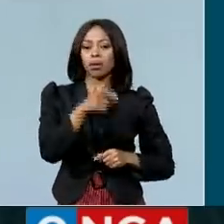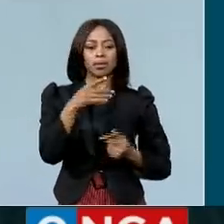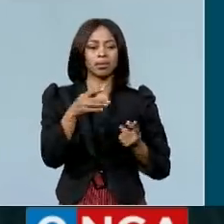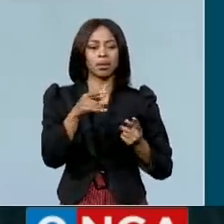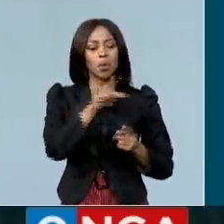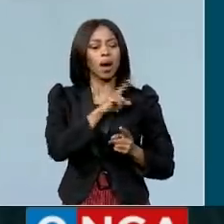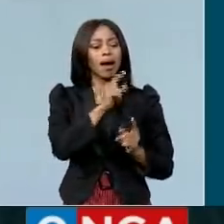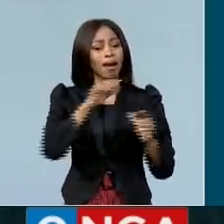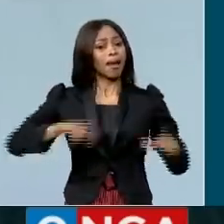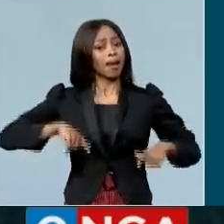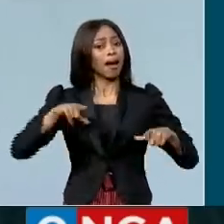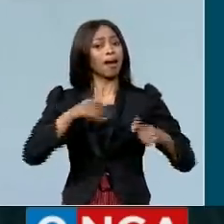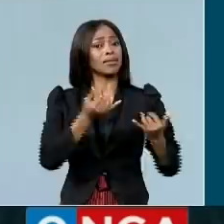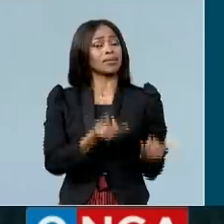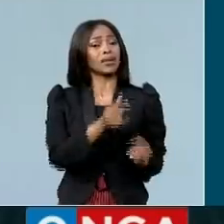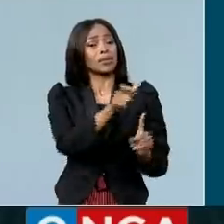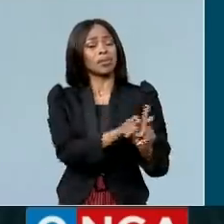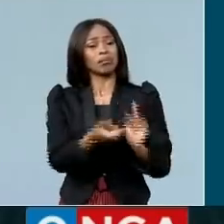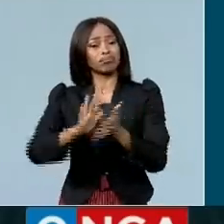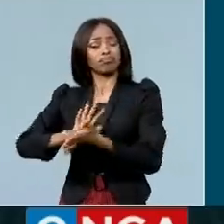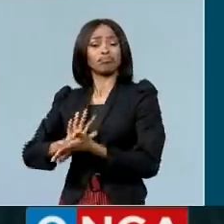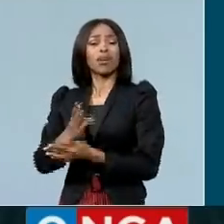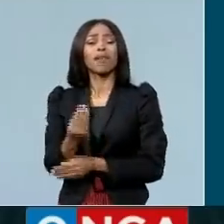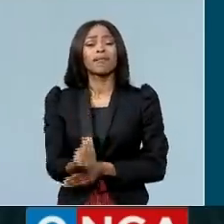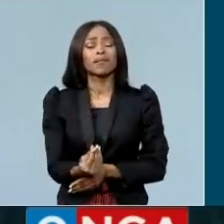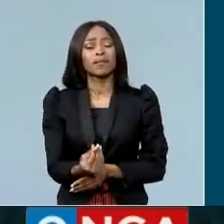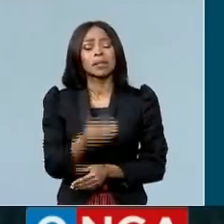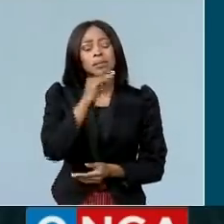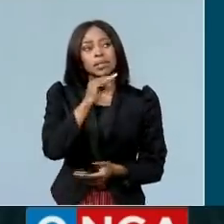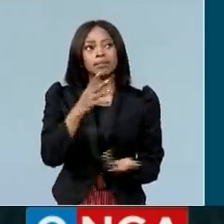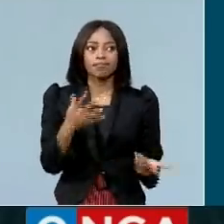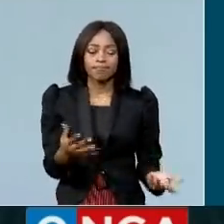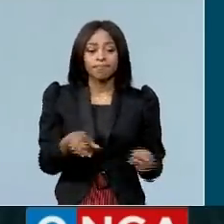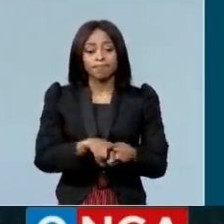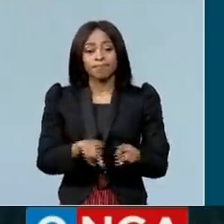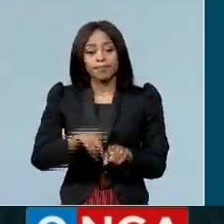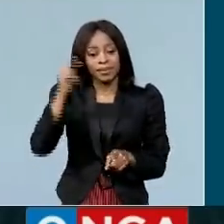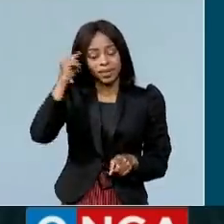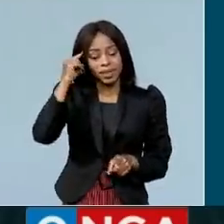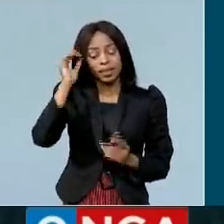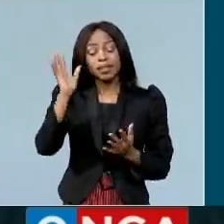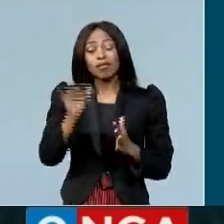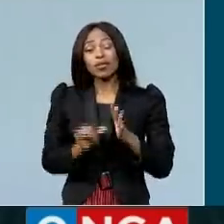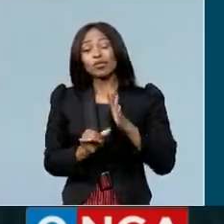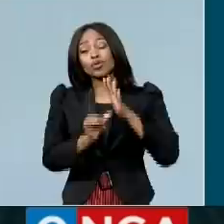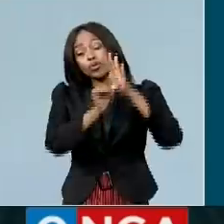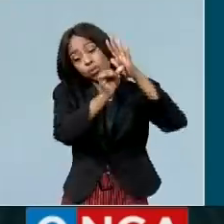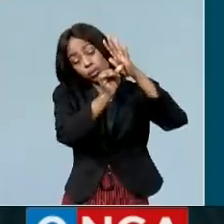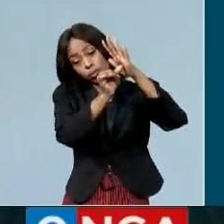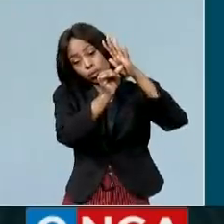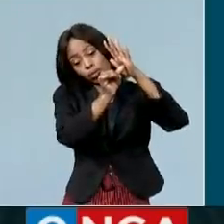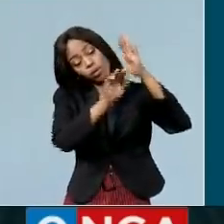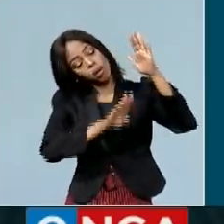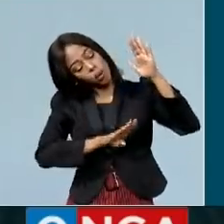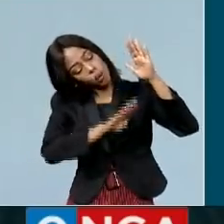life that is probably right now being disrupted in some way. So we believe that at peak, we will have an increase of